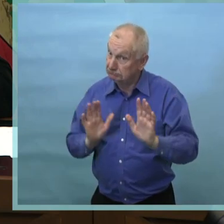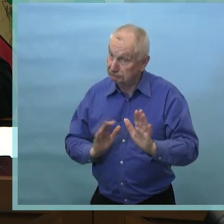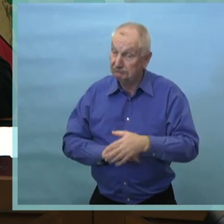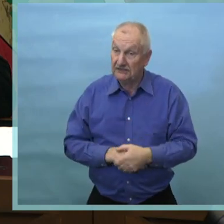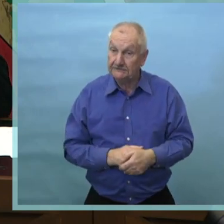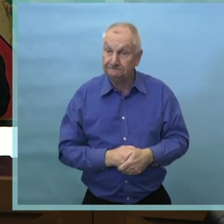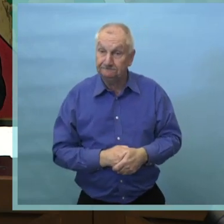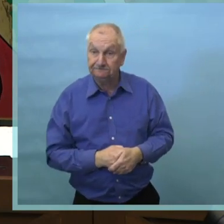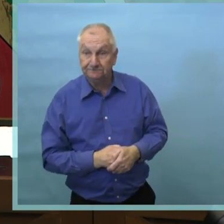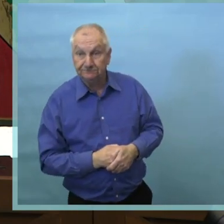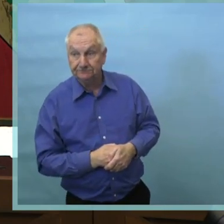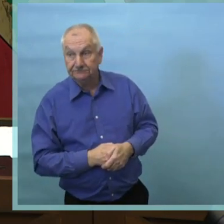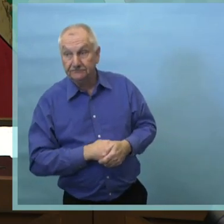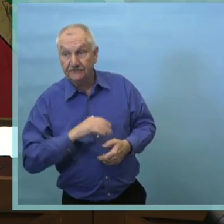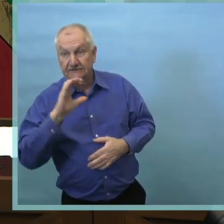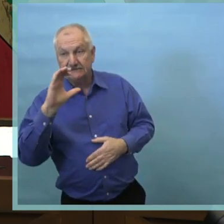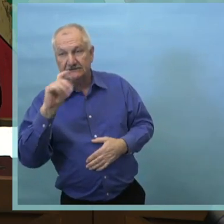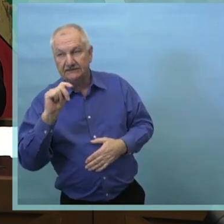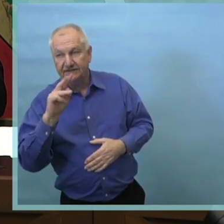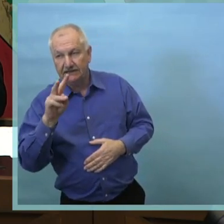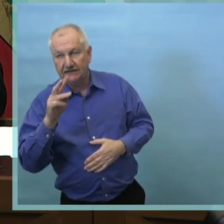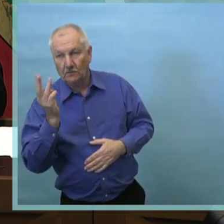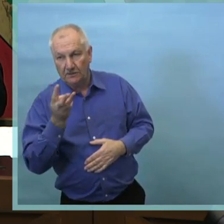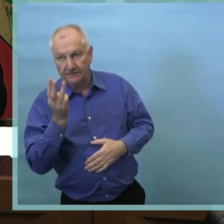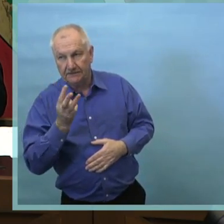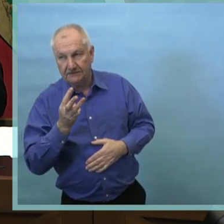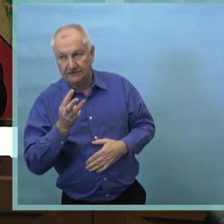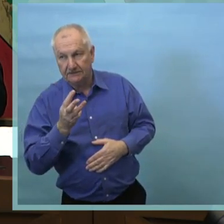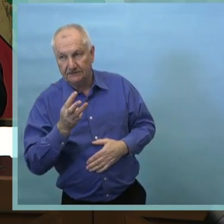From CTV Winnipeg, Charles.